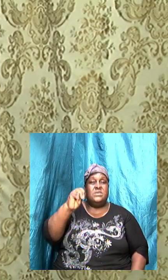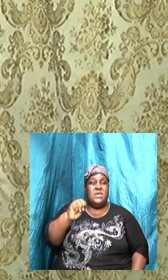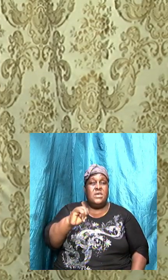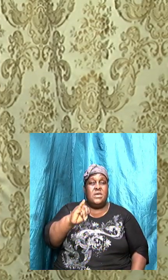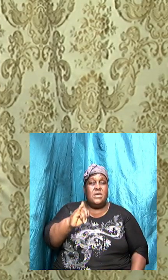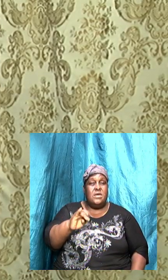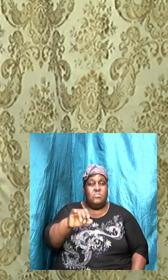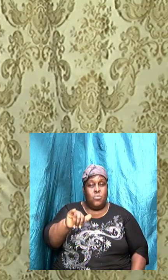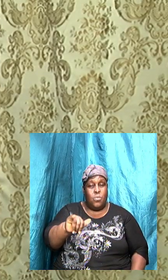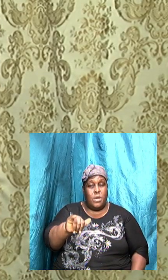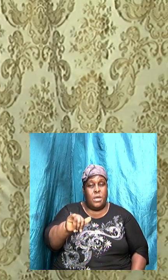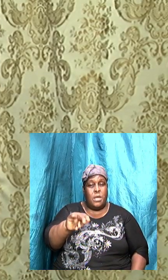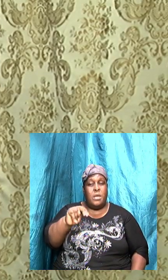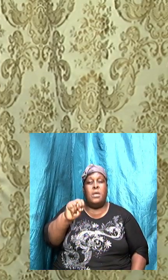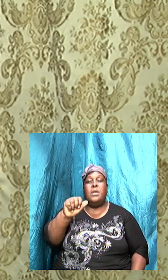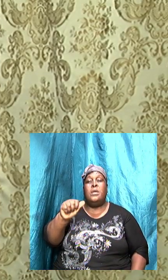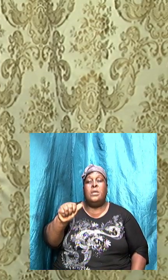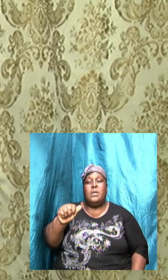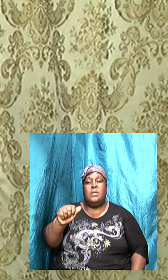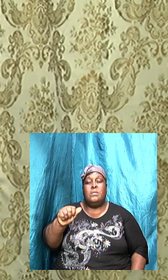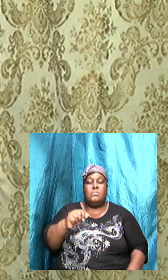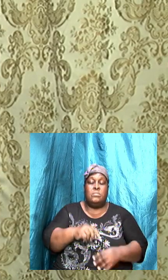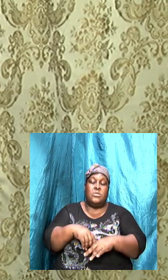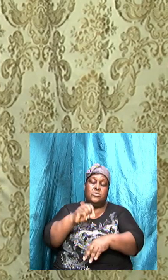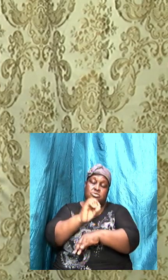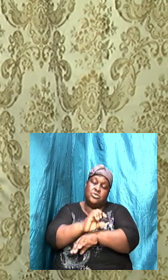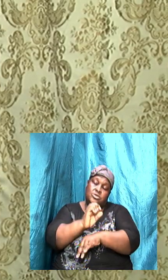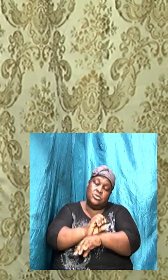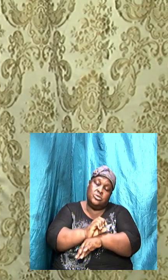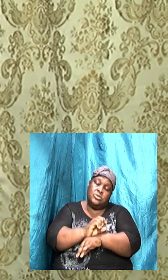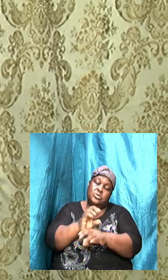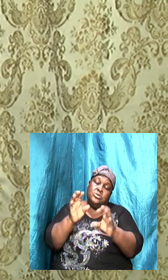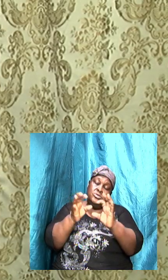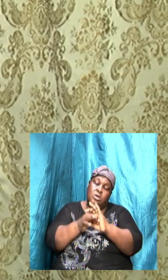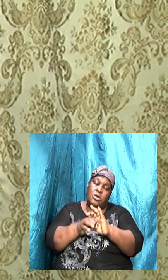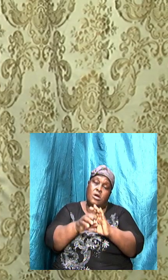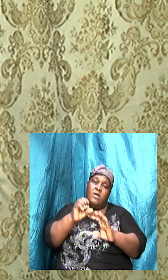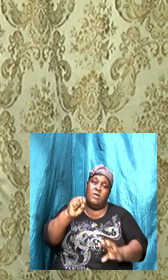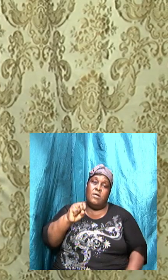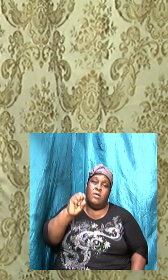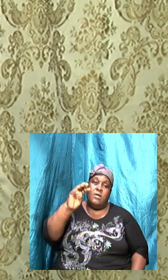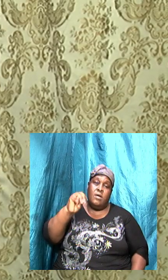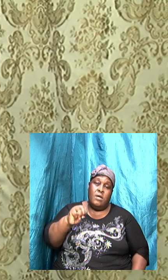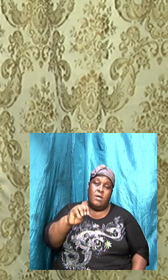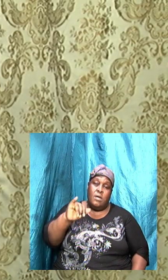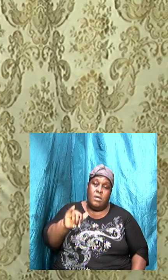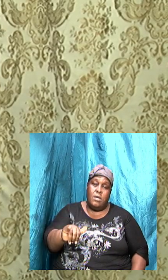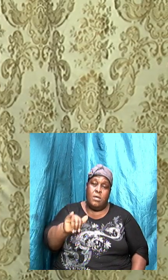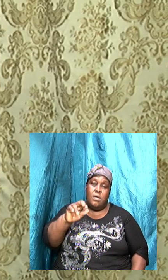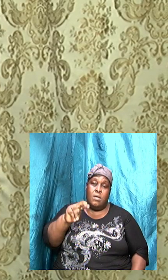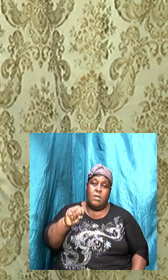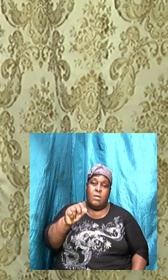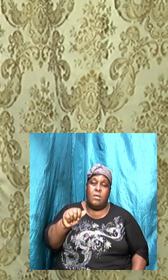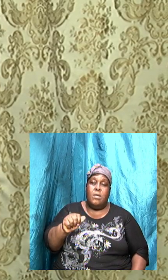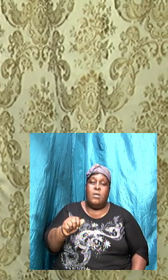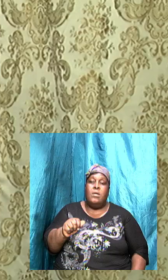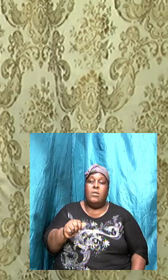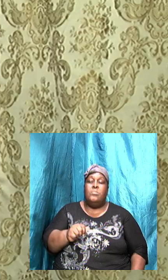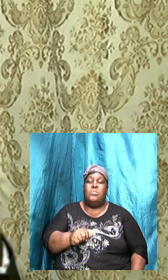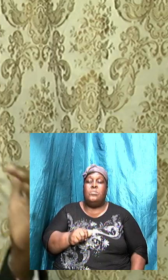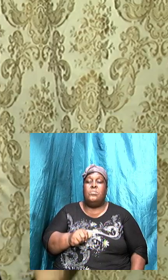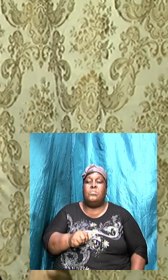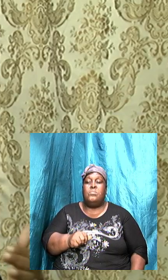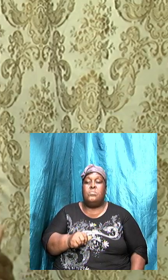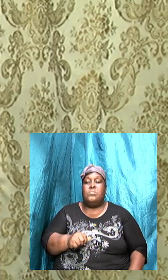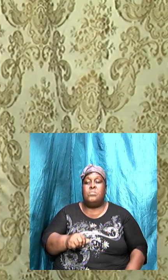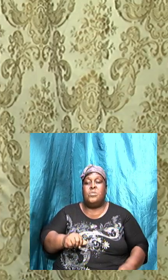we indicated that the church of Smyrna was the persecuted church. Yes, we in